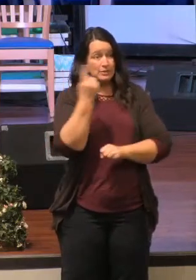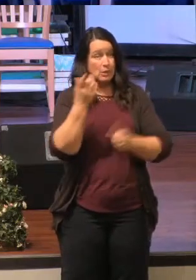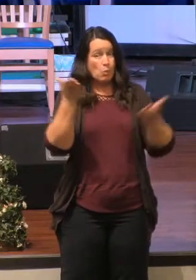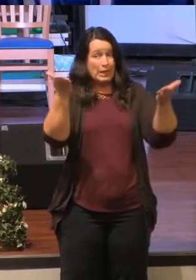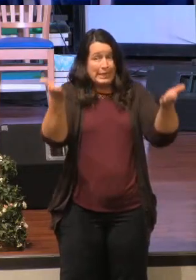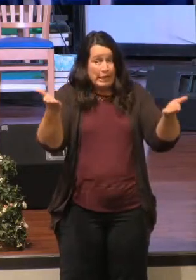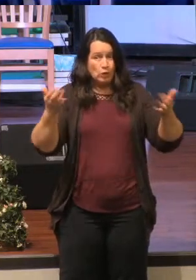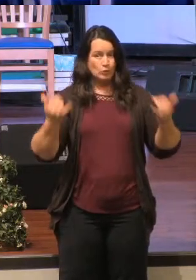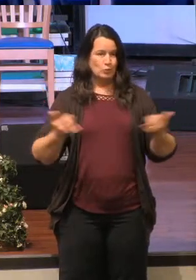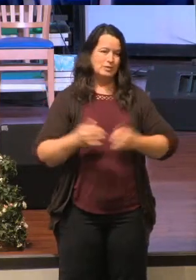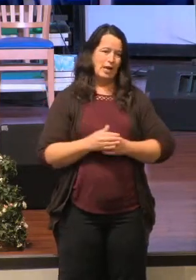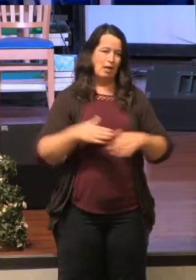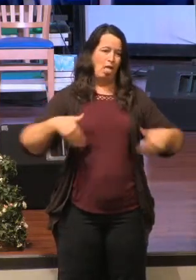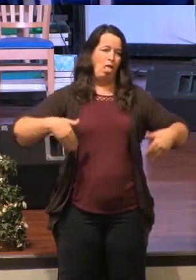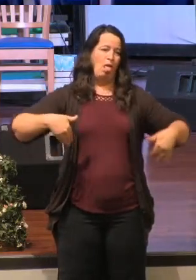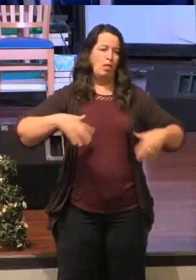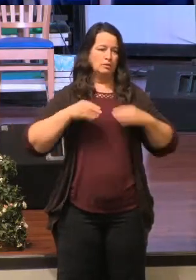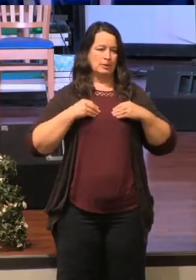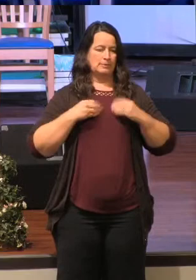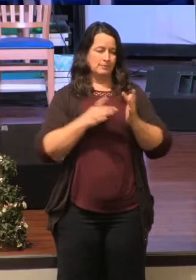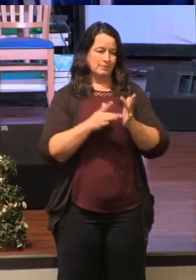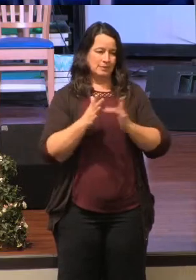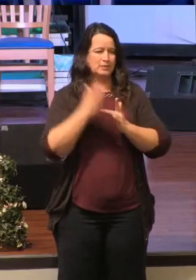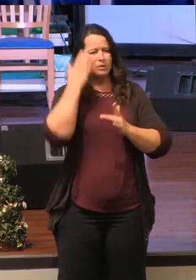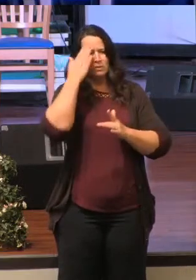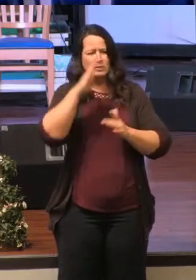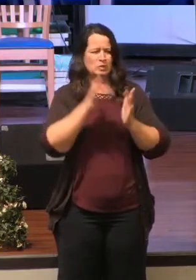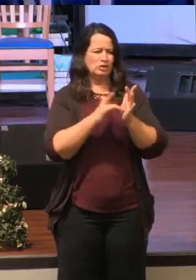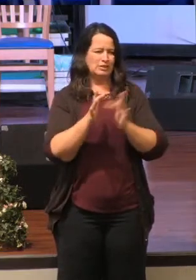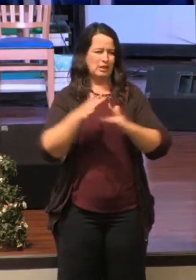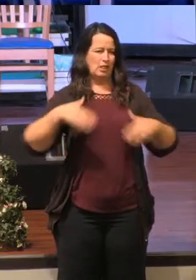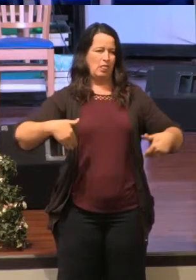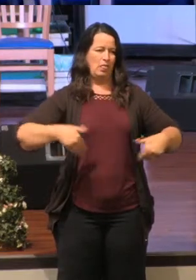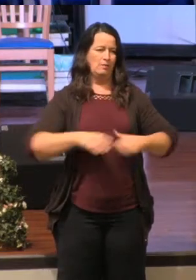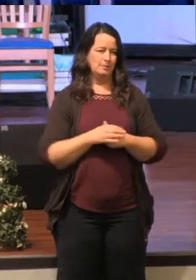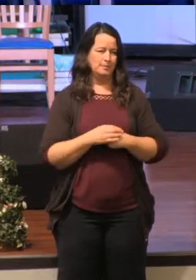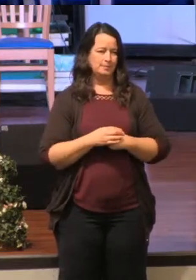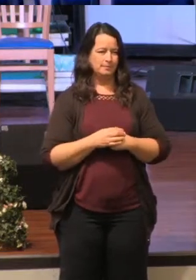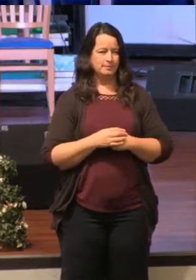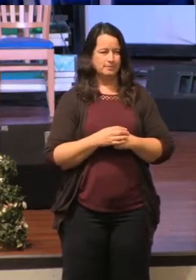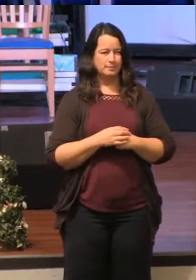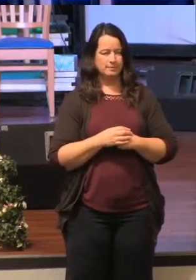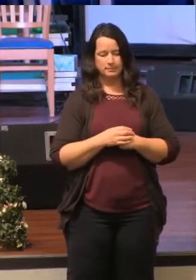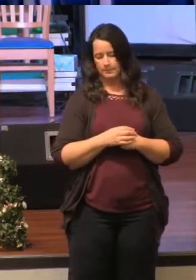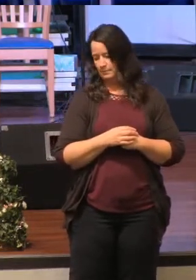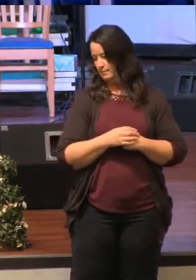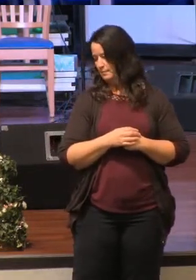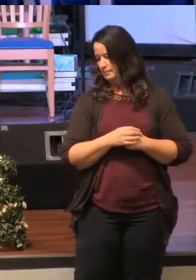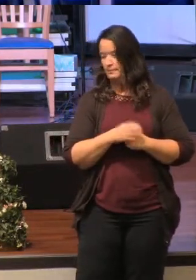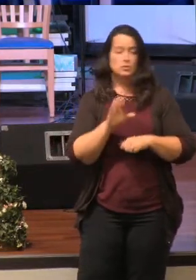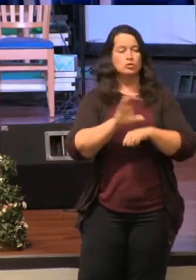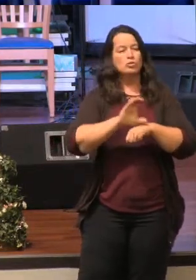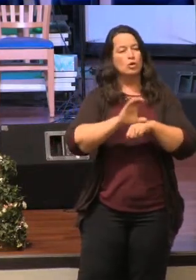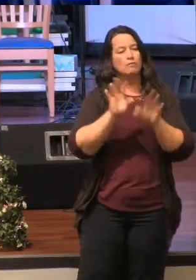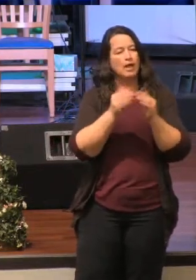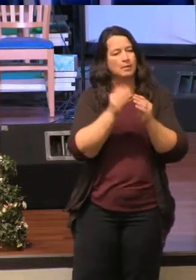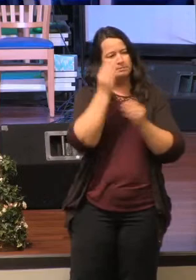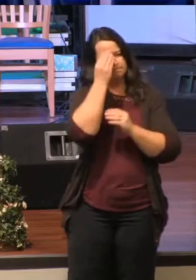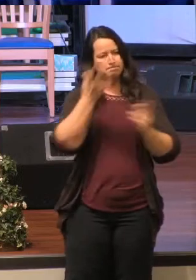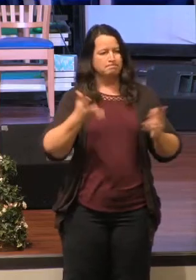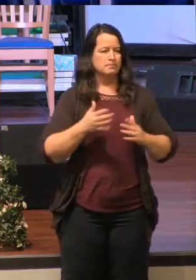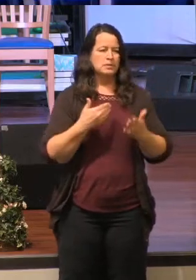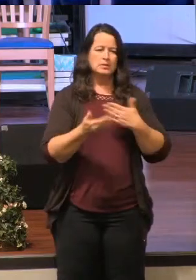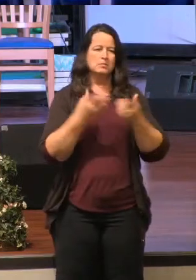today who does not yet know Christ, whom to know is life eternal. Again, church family, I tell you this, no matter what you've